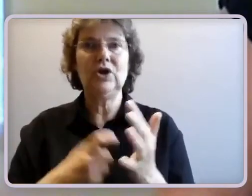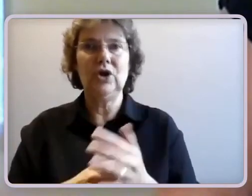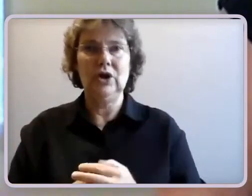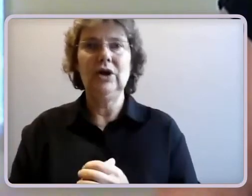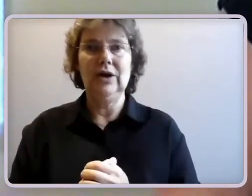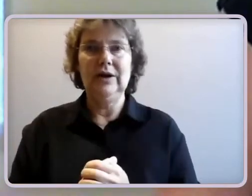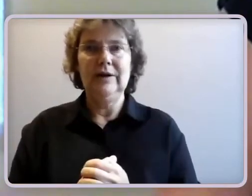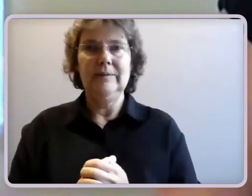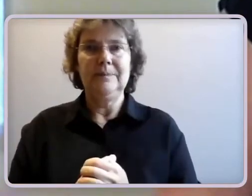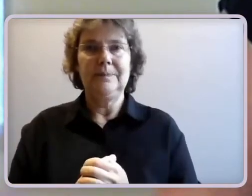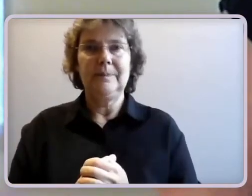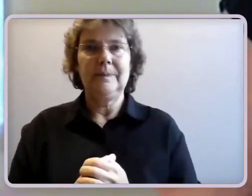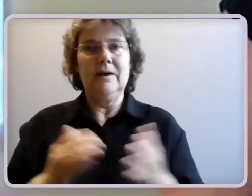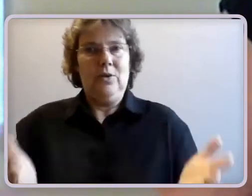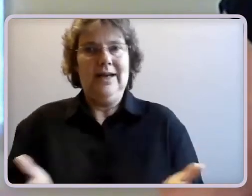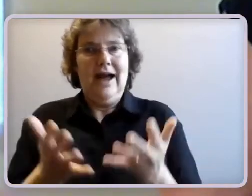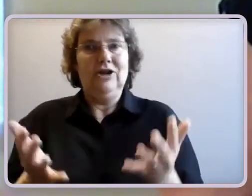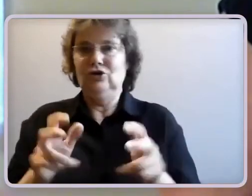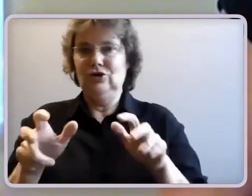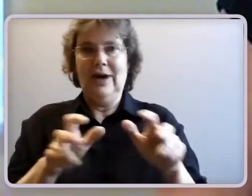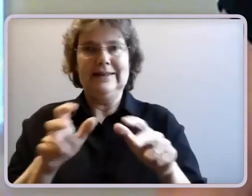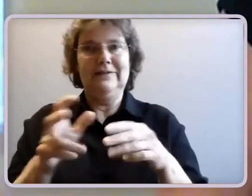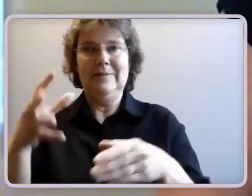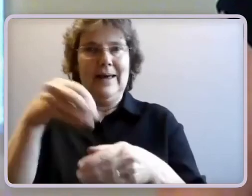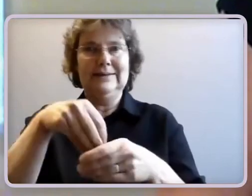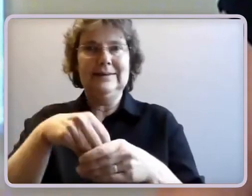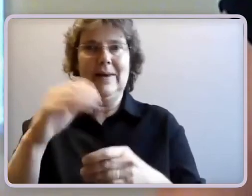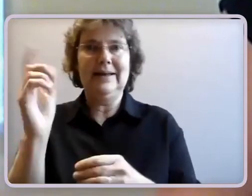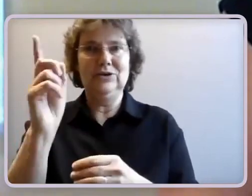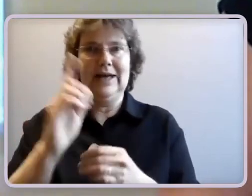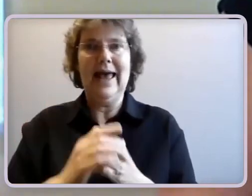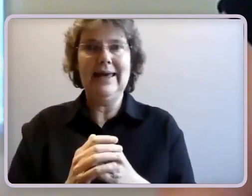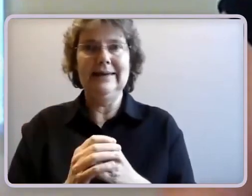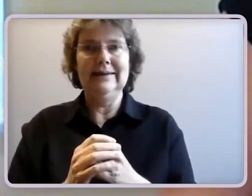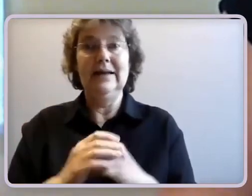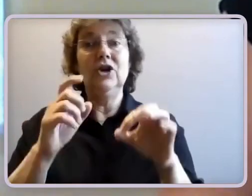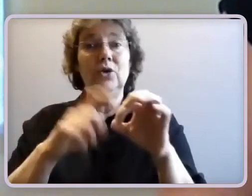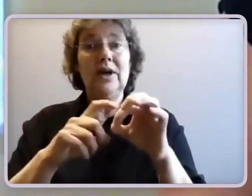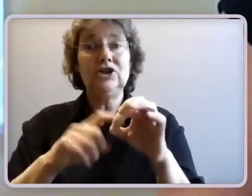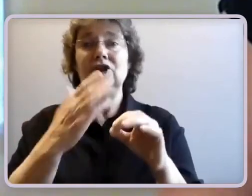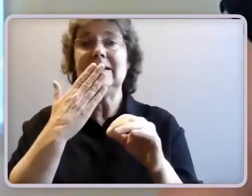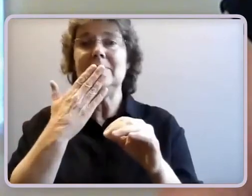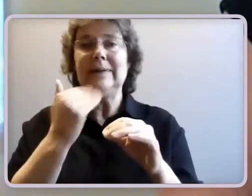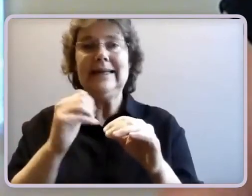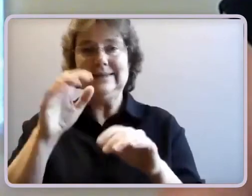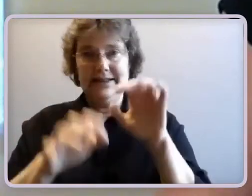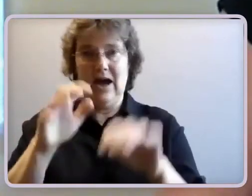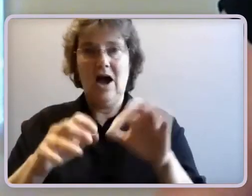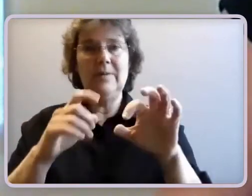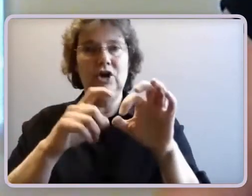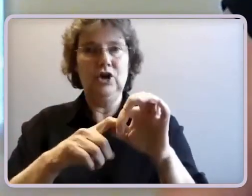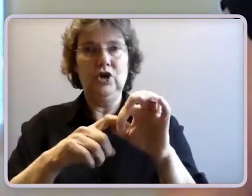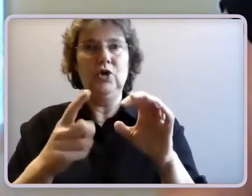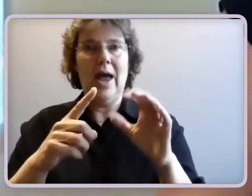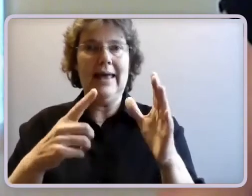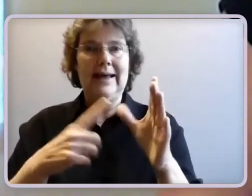We encourage your active participation today. Please type your questions in the Q&A box, not the chat box.